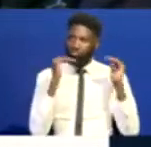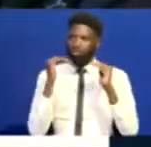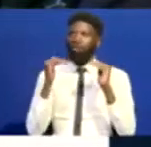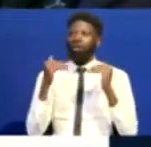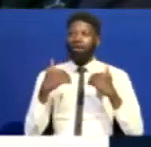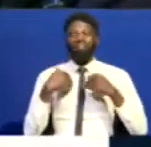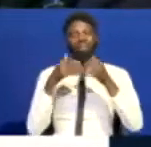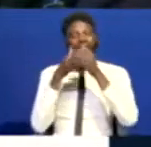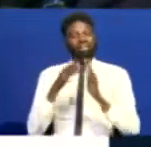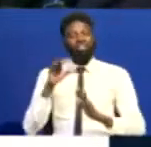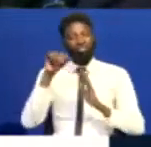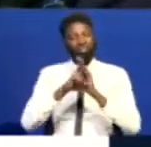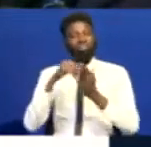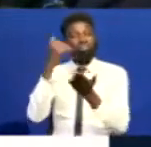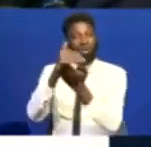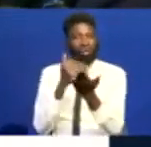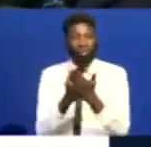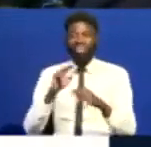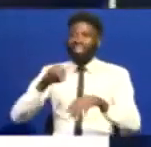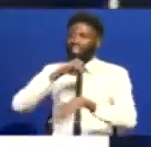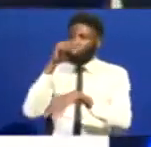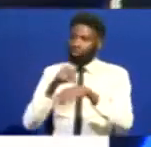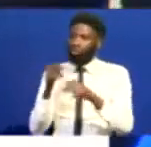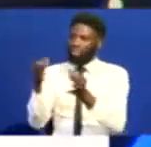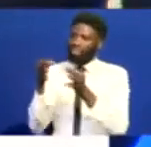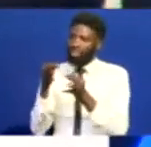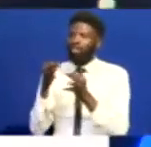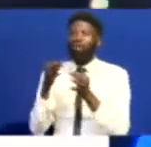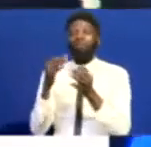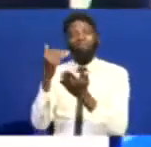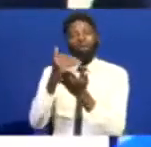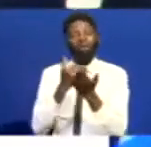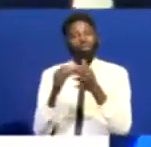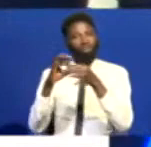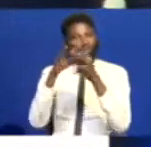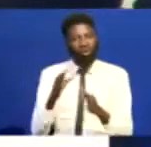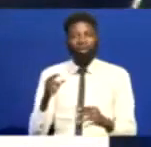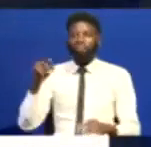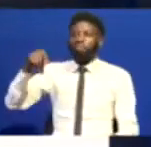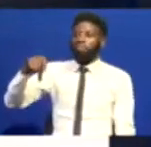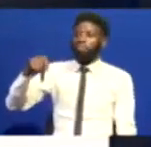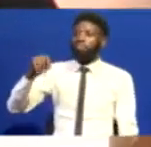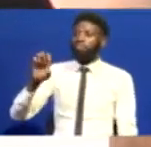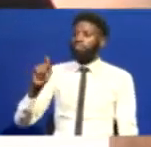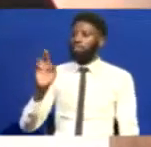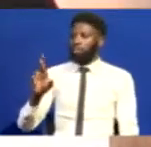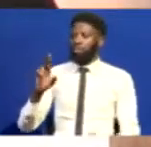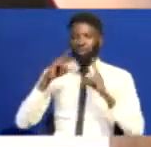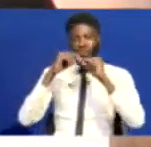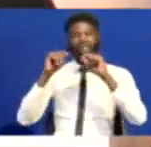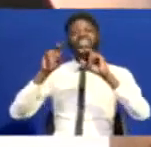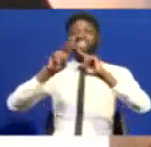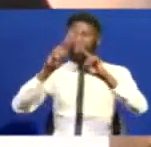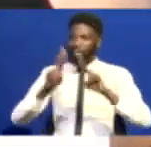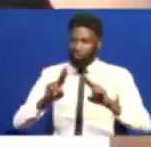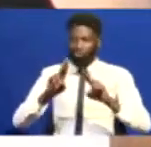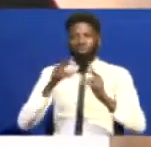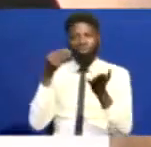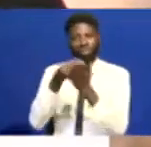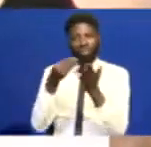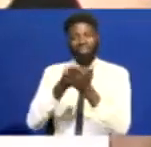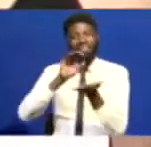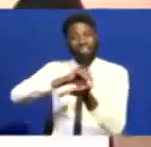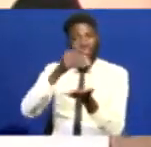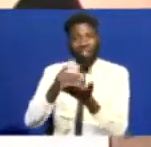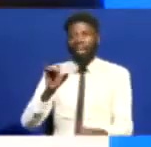program. National Treasury Program Coordinator Peter Ohengo noted that with the support of the International Monetary Fund,